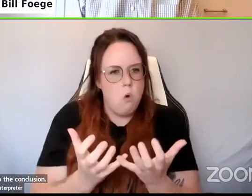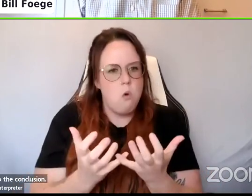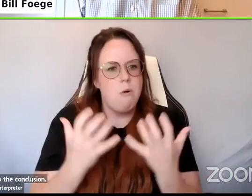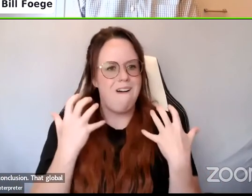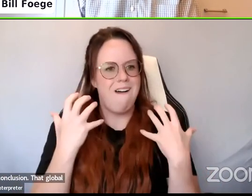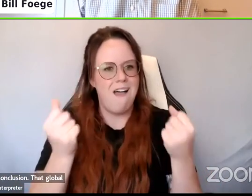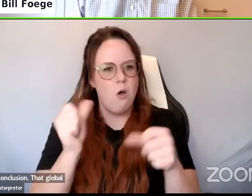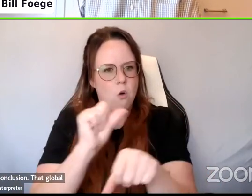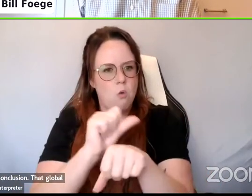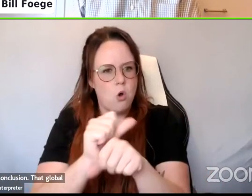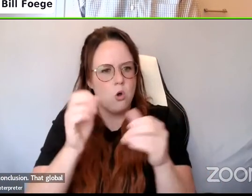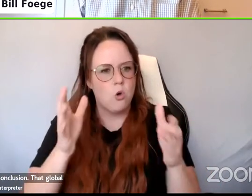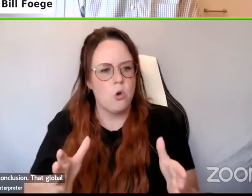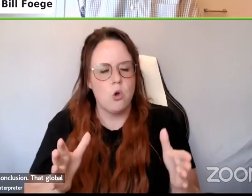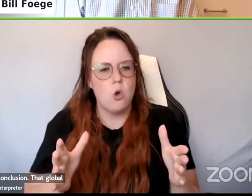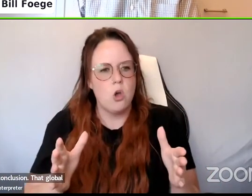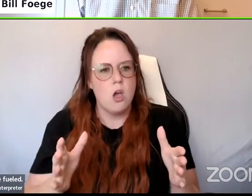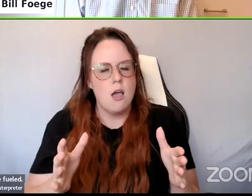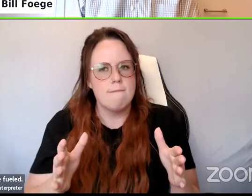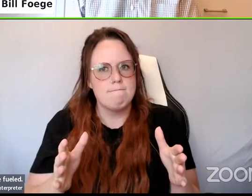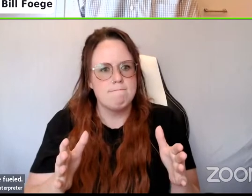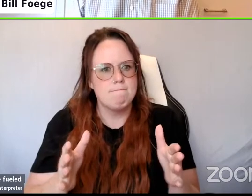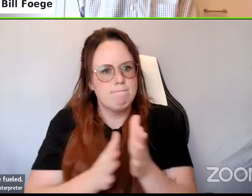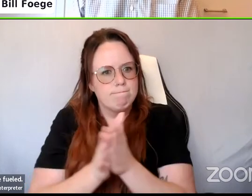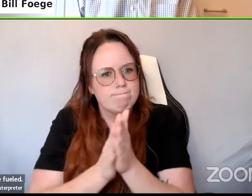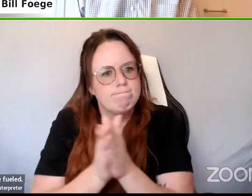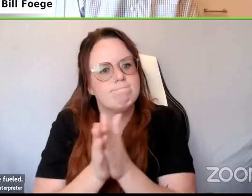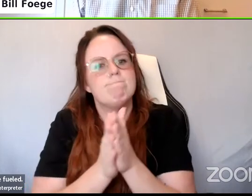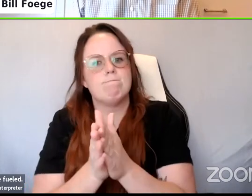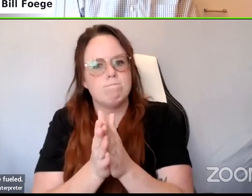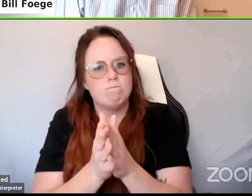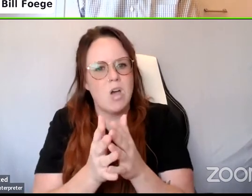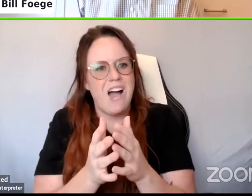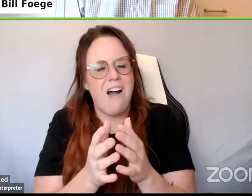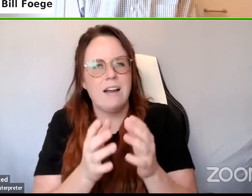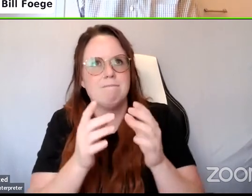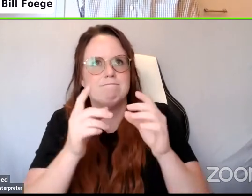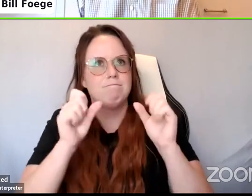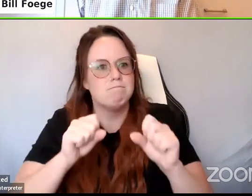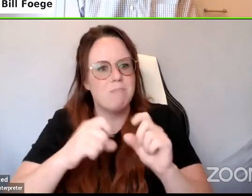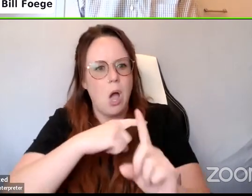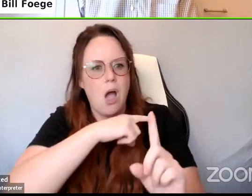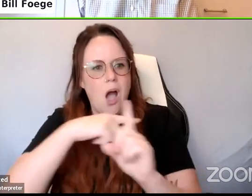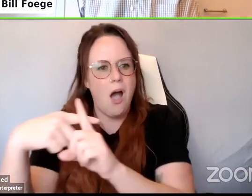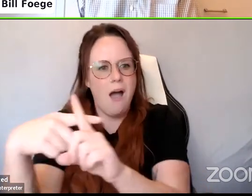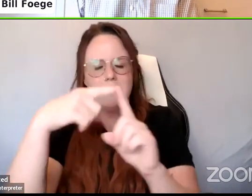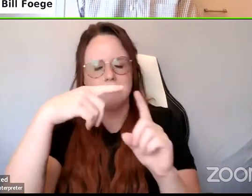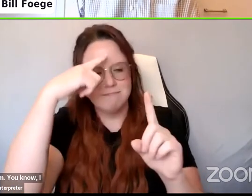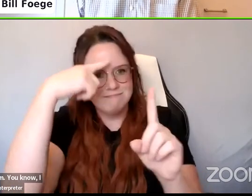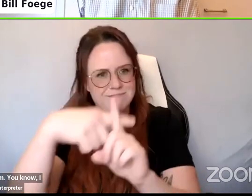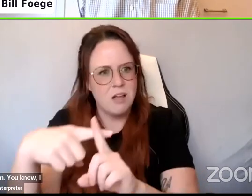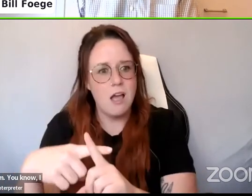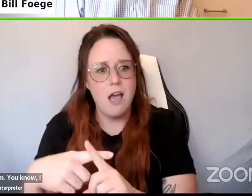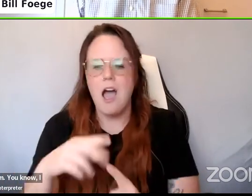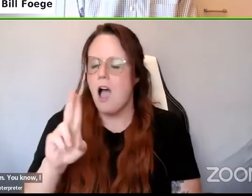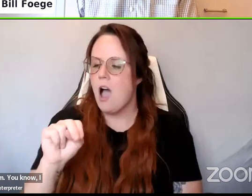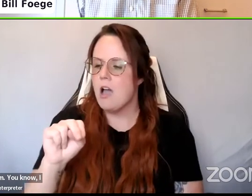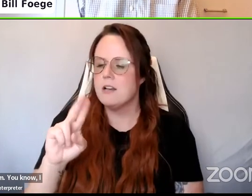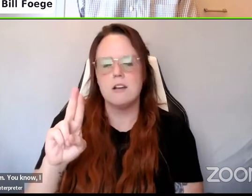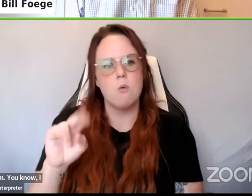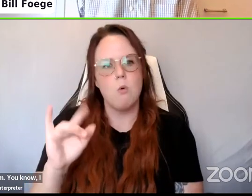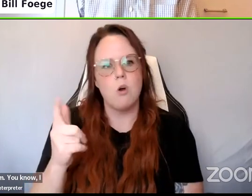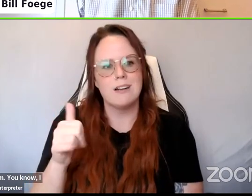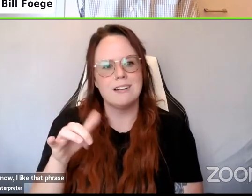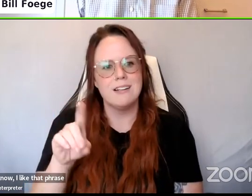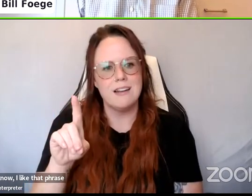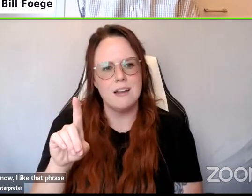are fueled on unwarranted optimism and I liked that phrase because that is